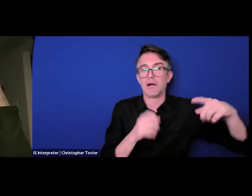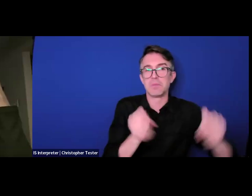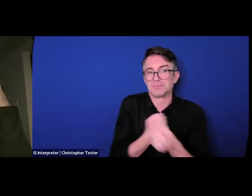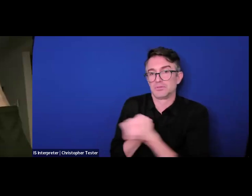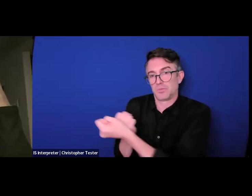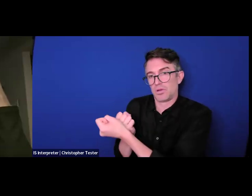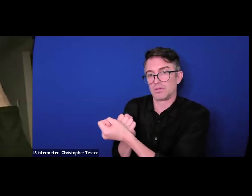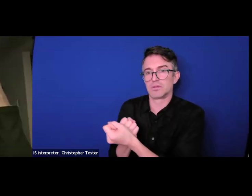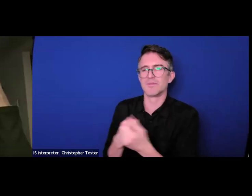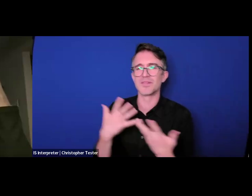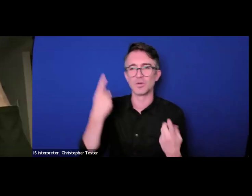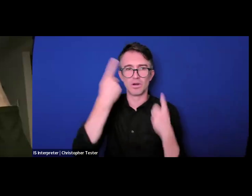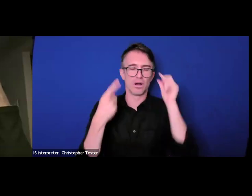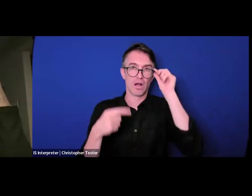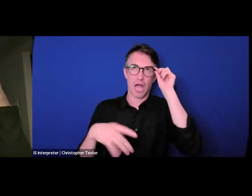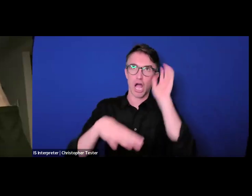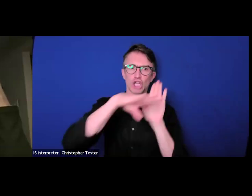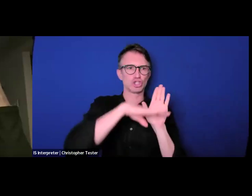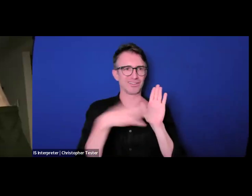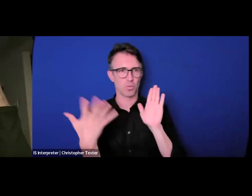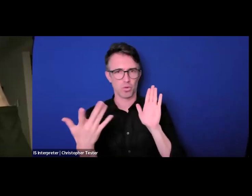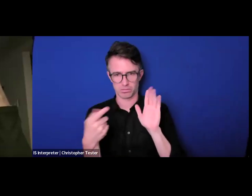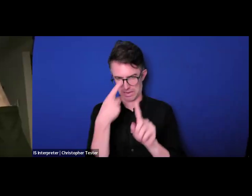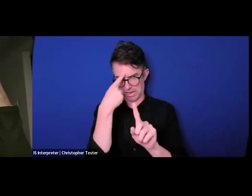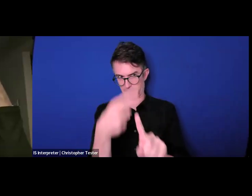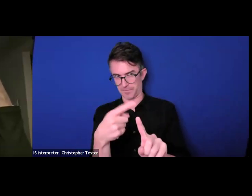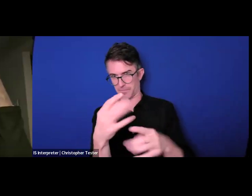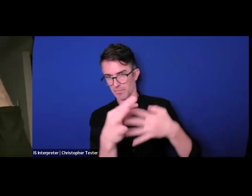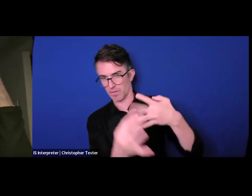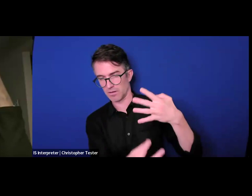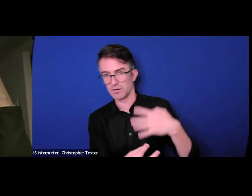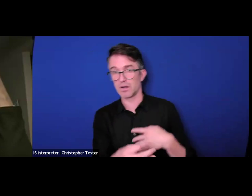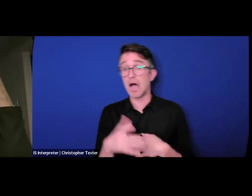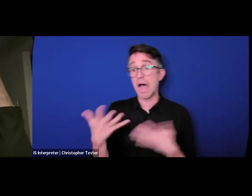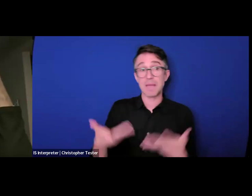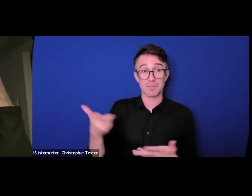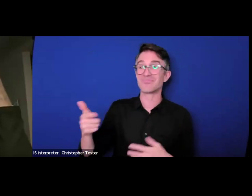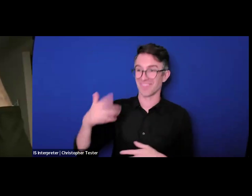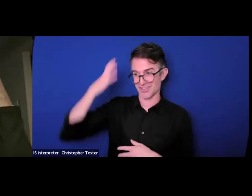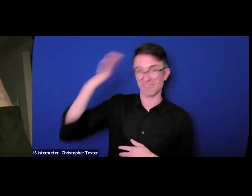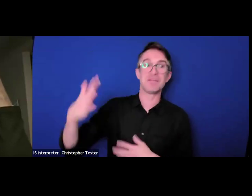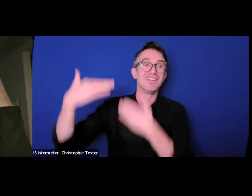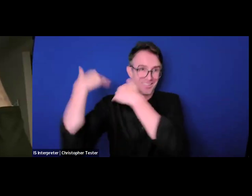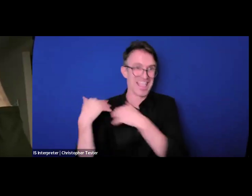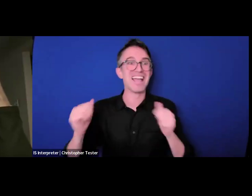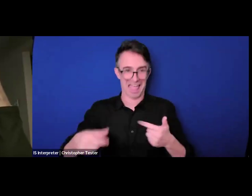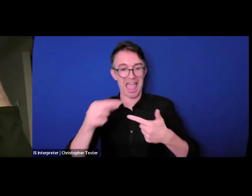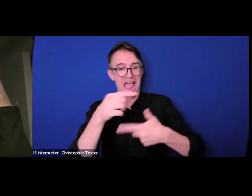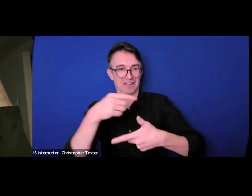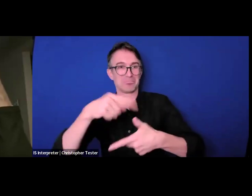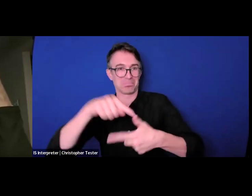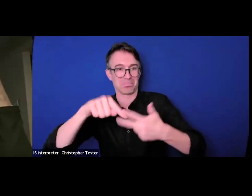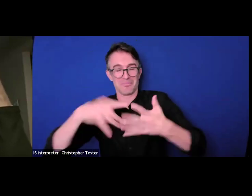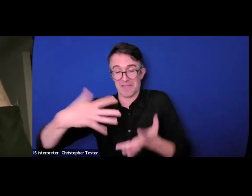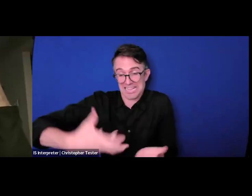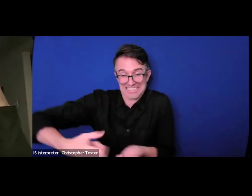takes also a role for international agencies involved with governments in policy dialogue to emphasize the importance